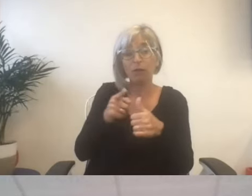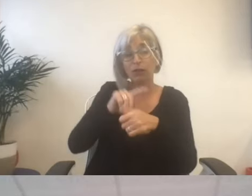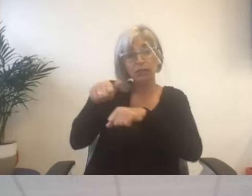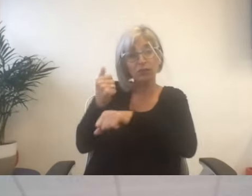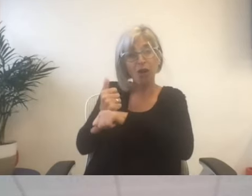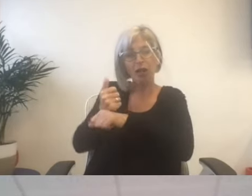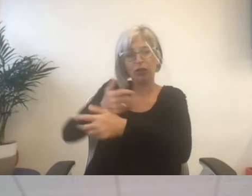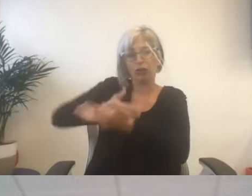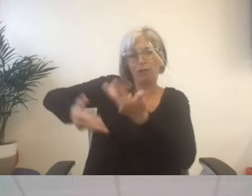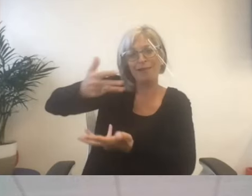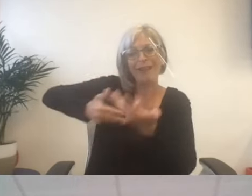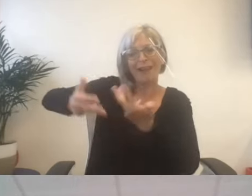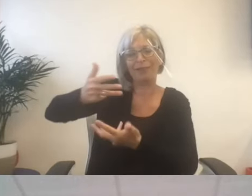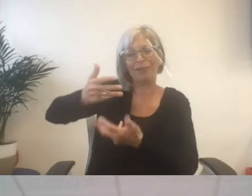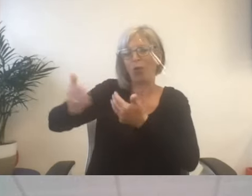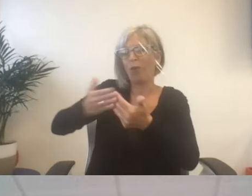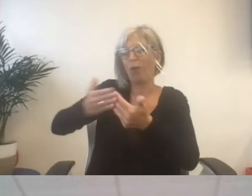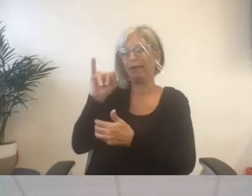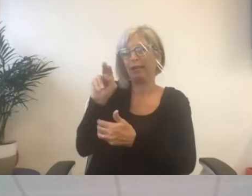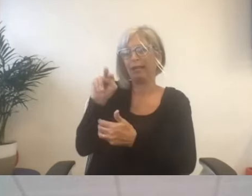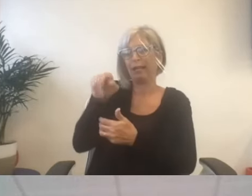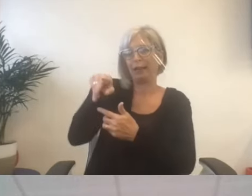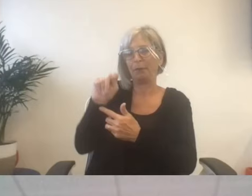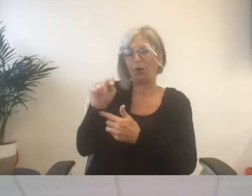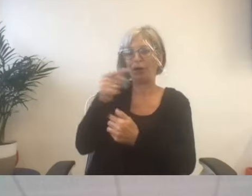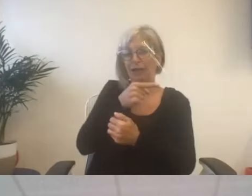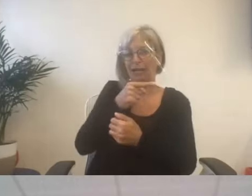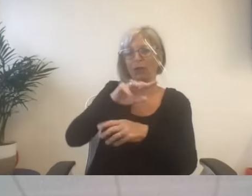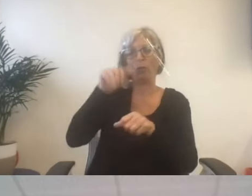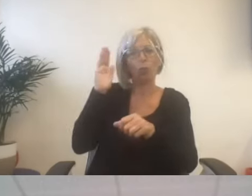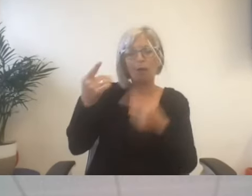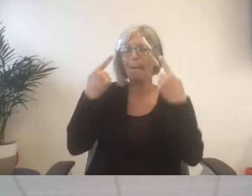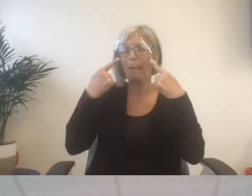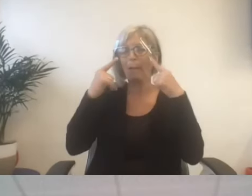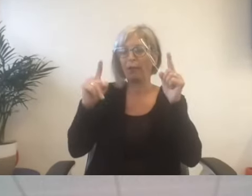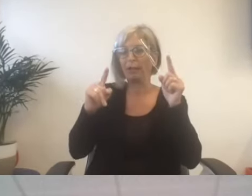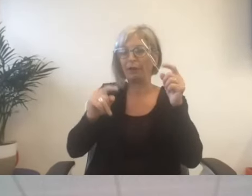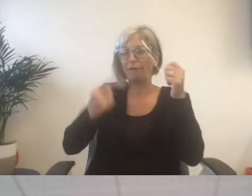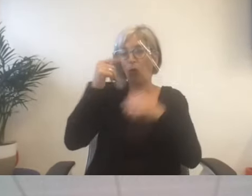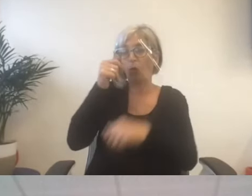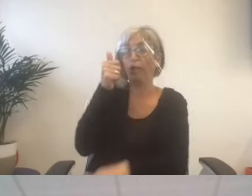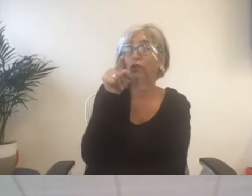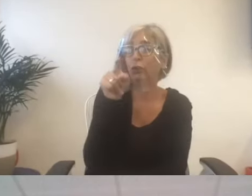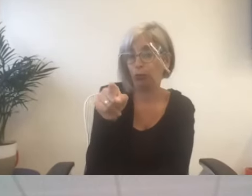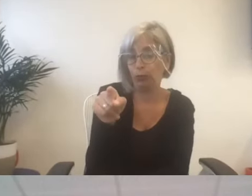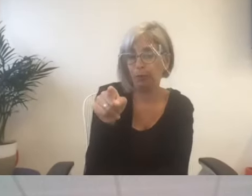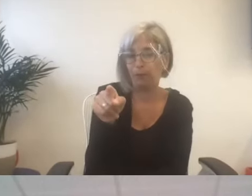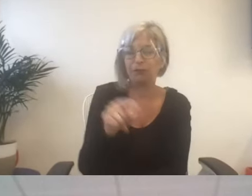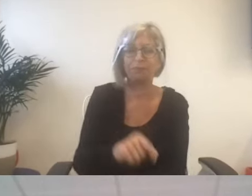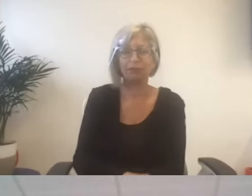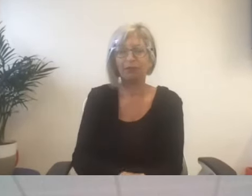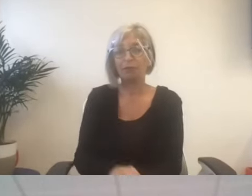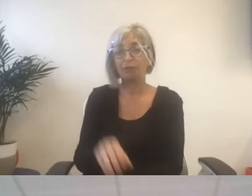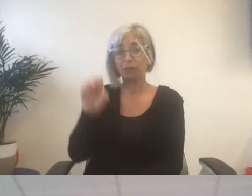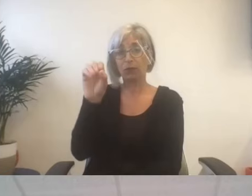it interactive so that whatever your input is, it will align itself to make the most sense to you. Now, what does this mean, just having a little overlay with